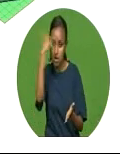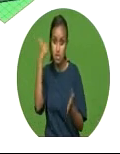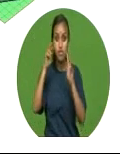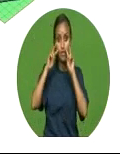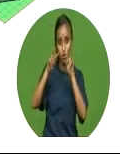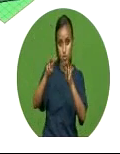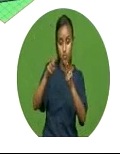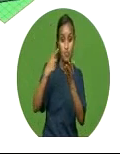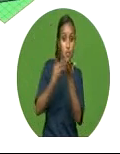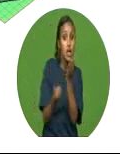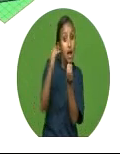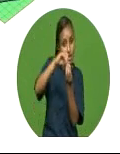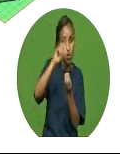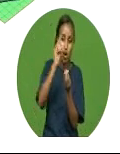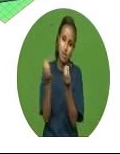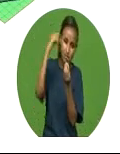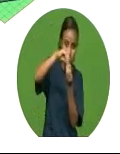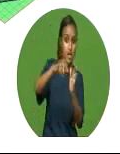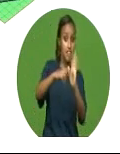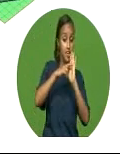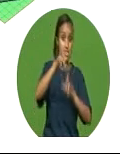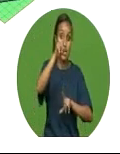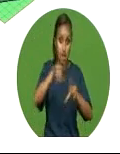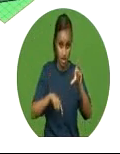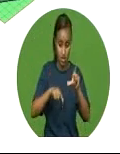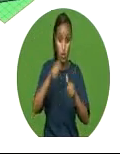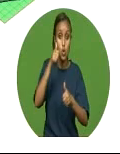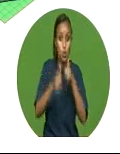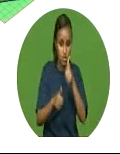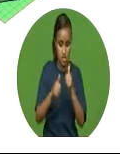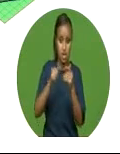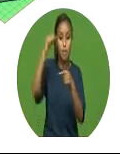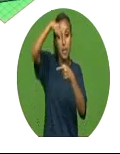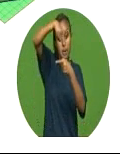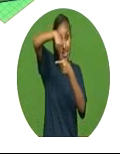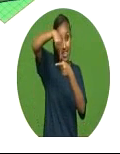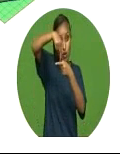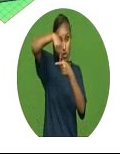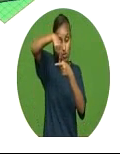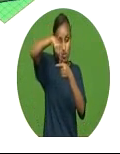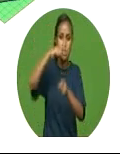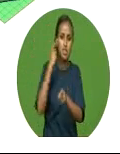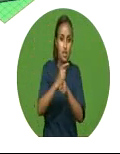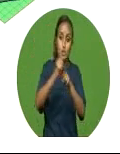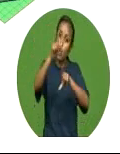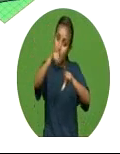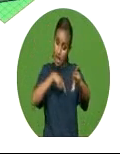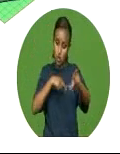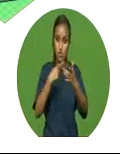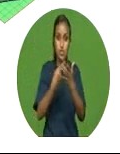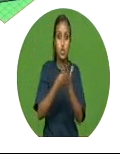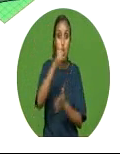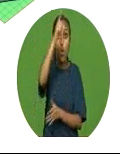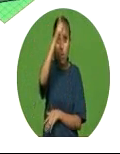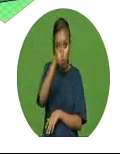on the other view. By adding one more reference line, which is perpendicular to the true length